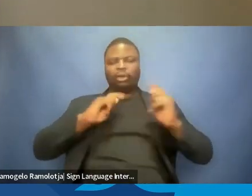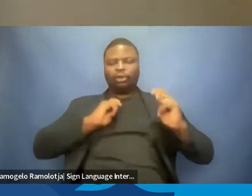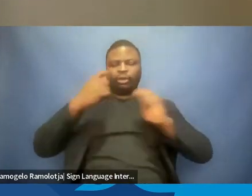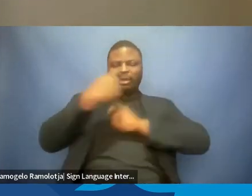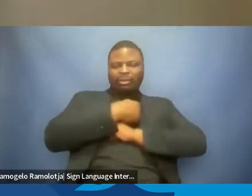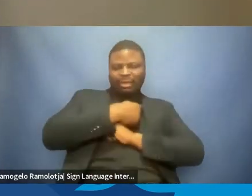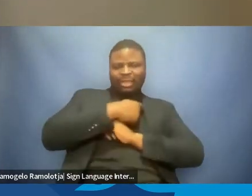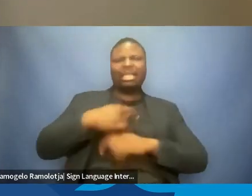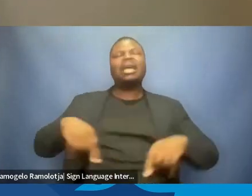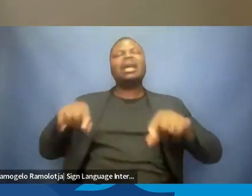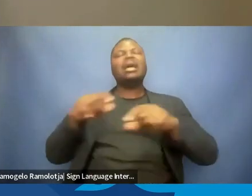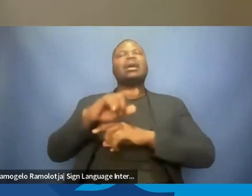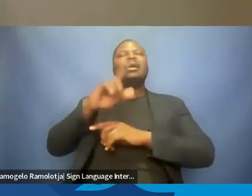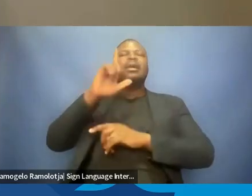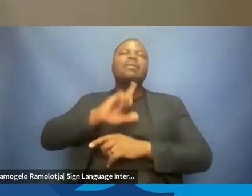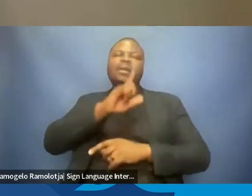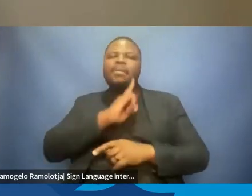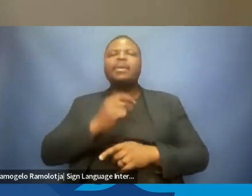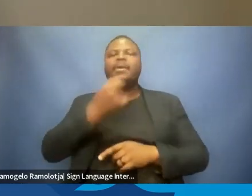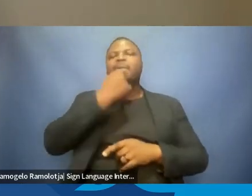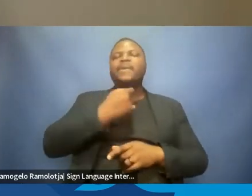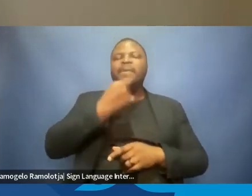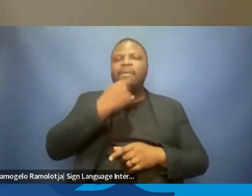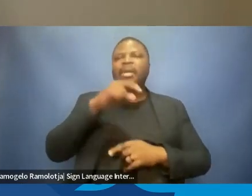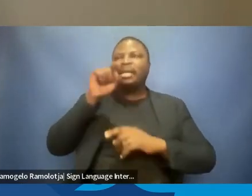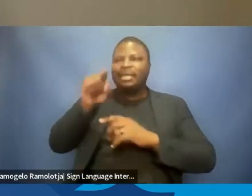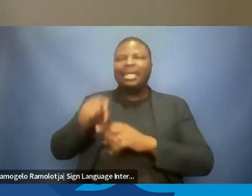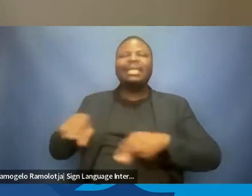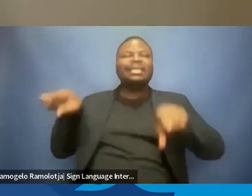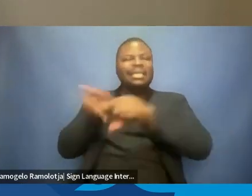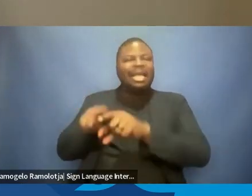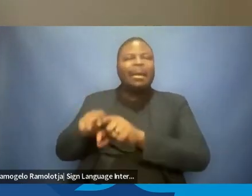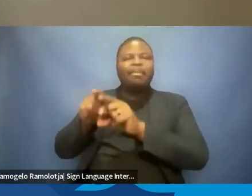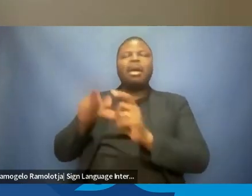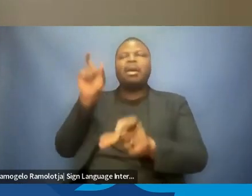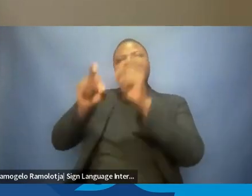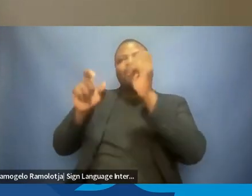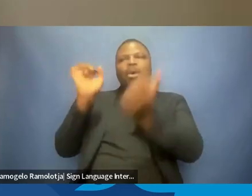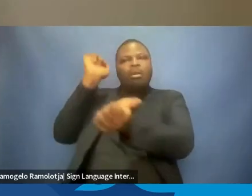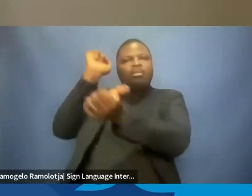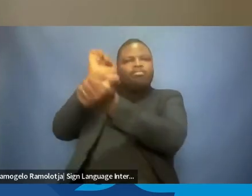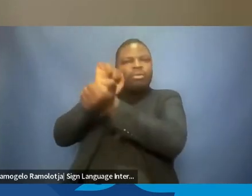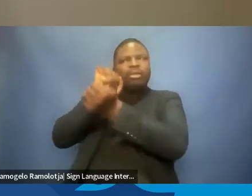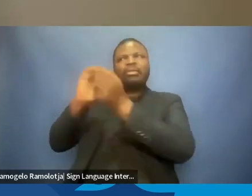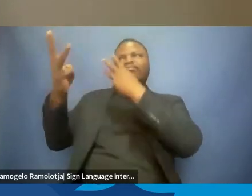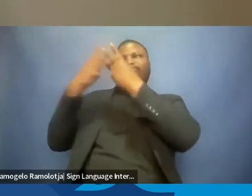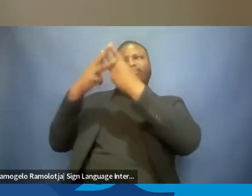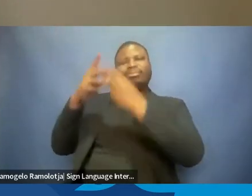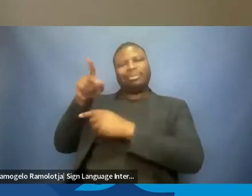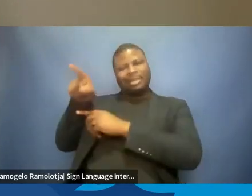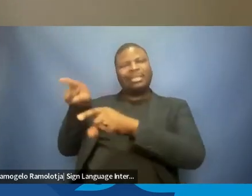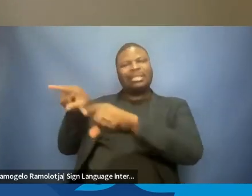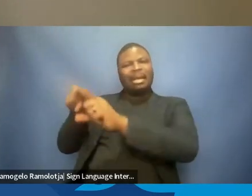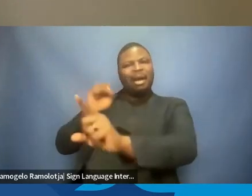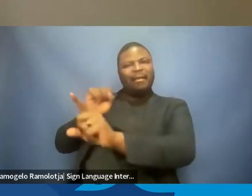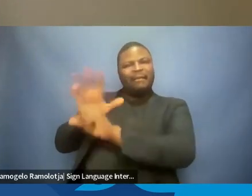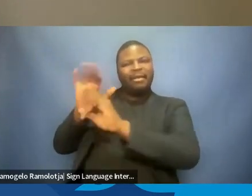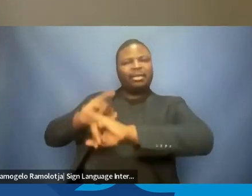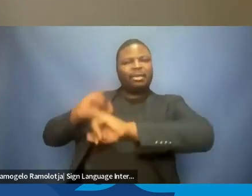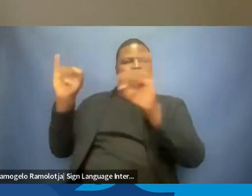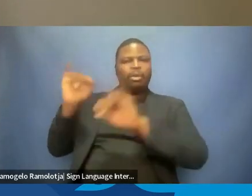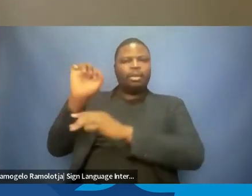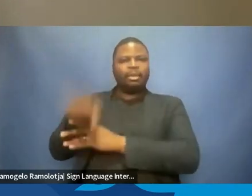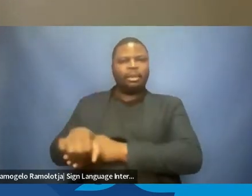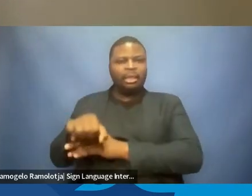LGBTQI+, and prisoners. There is significant evidence to show that harm reduction and opiate